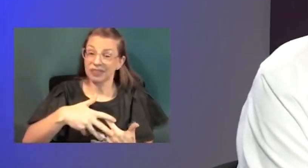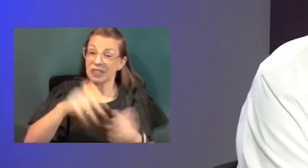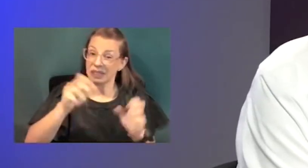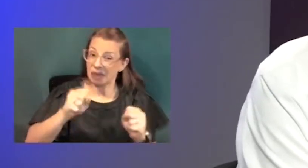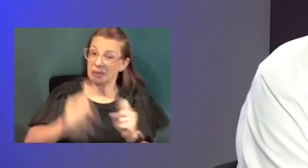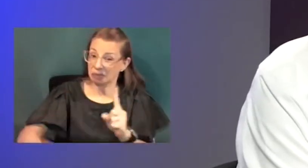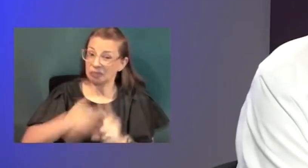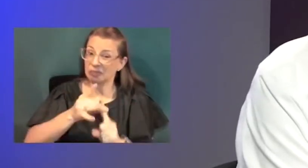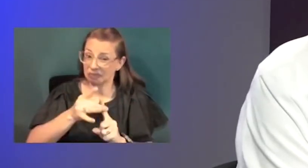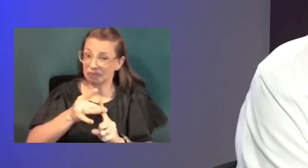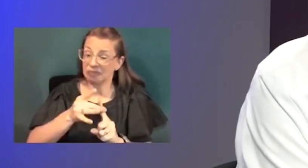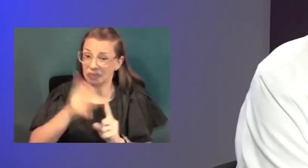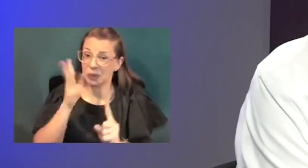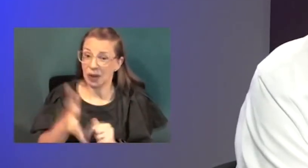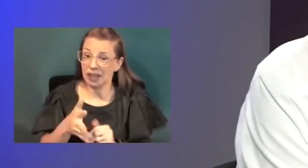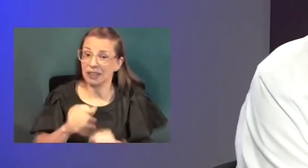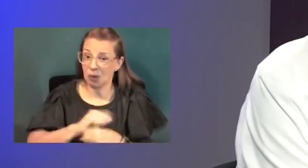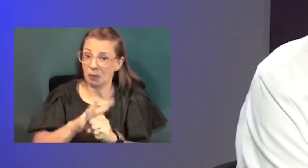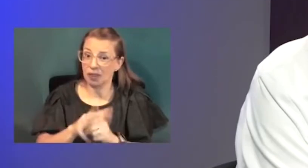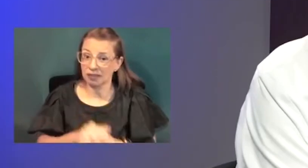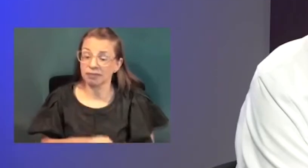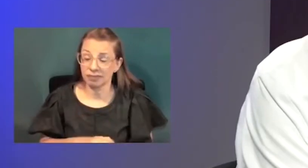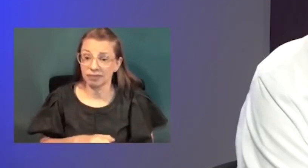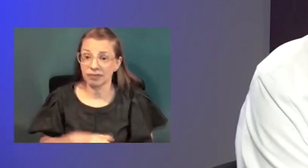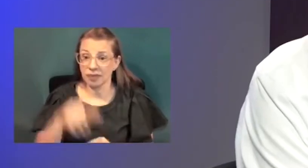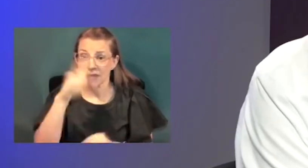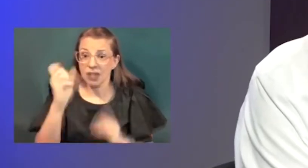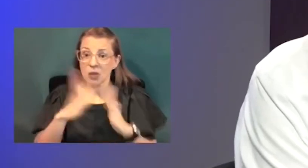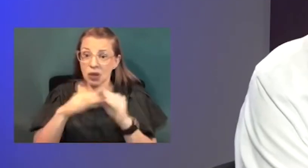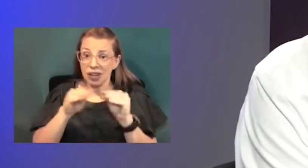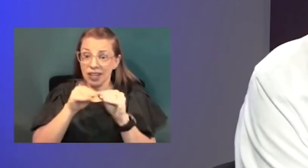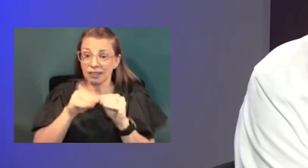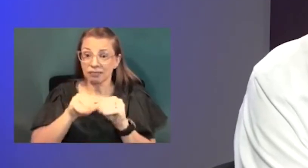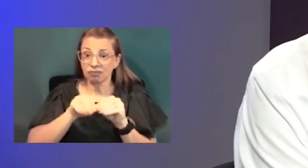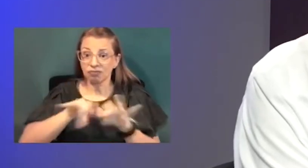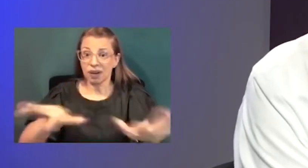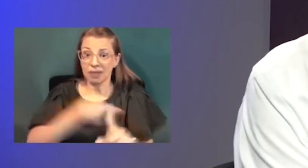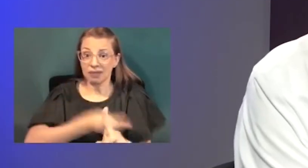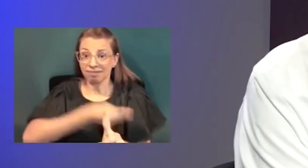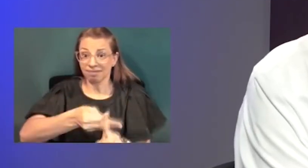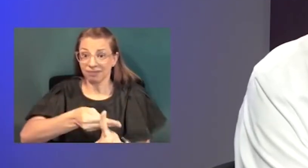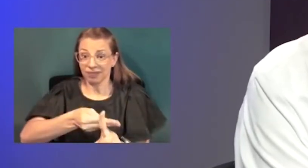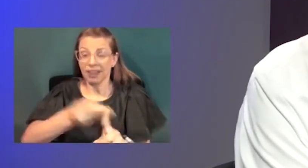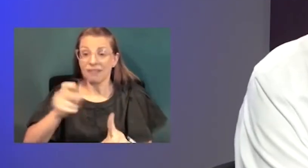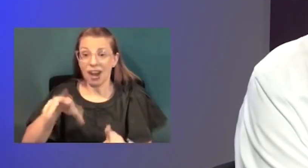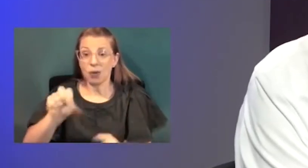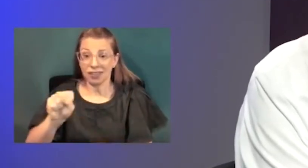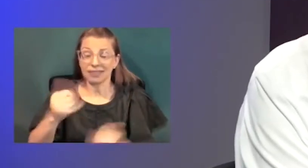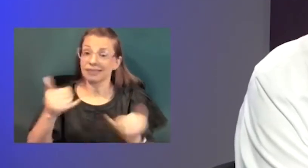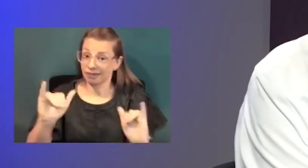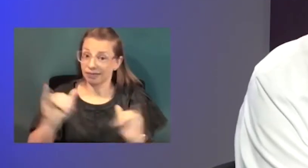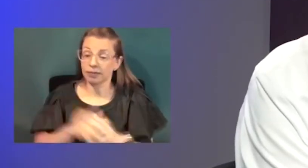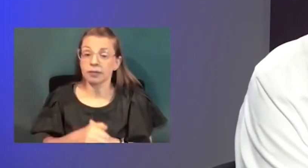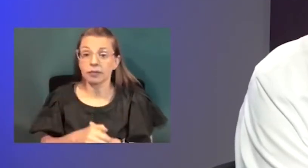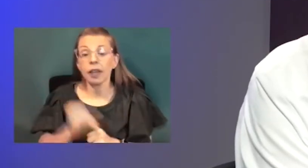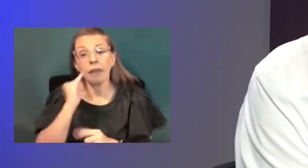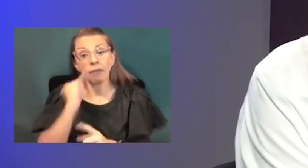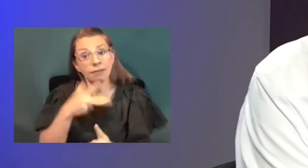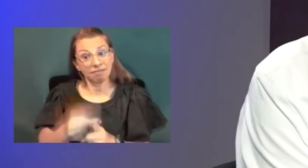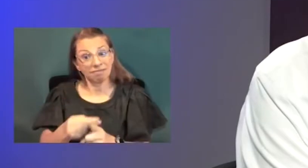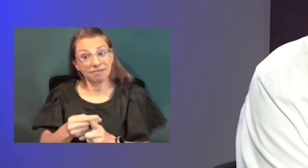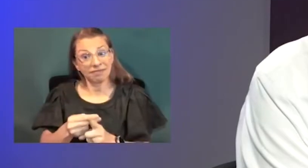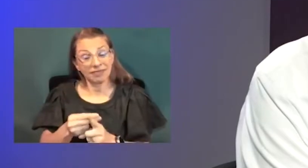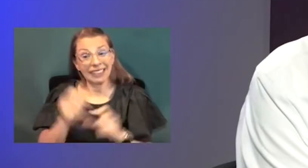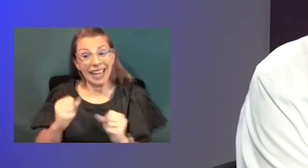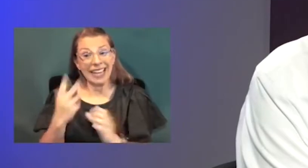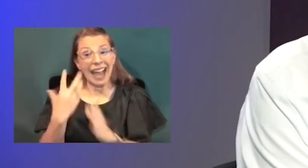have to realize that, because there's still widespread community transmission of this virus. But I think if you've been vaccinated, I think you can do a lot of good stuff, and then I'm not so